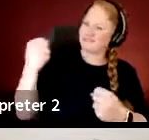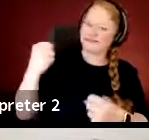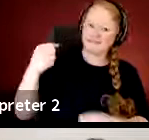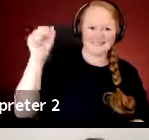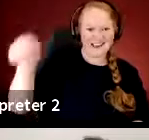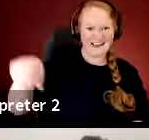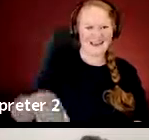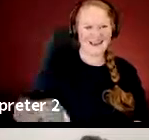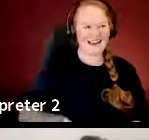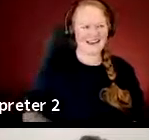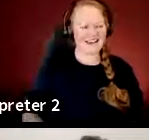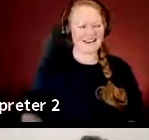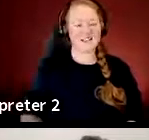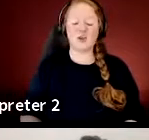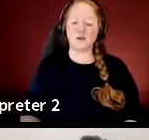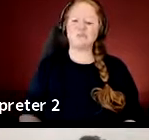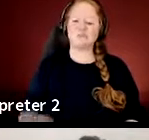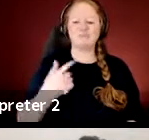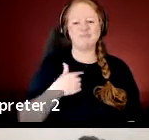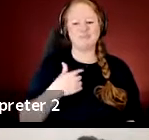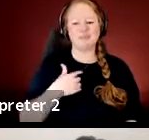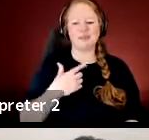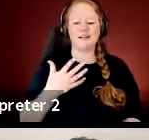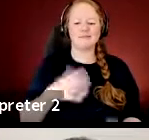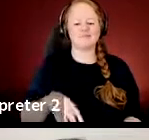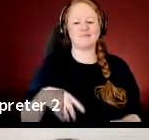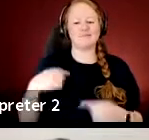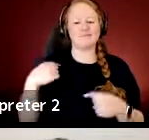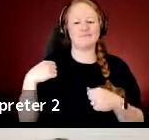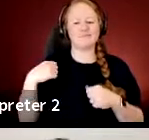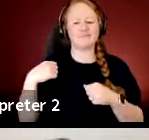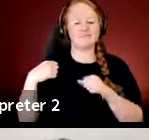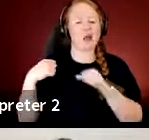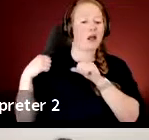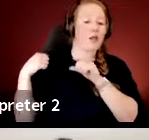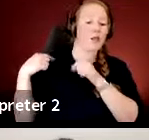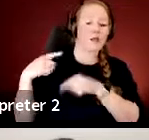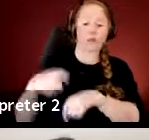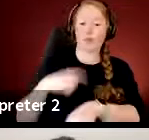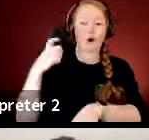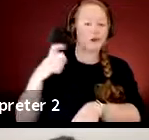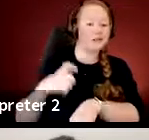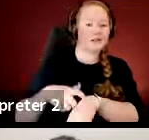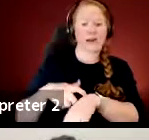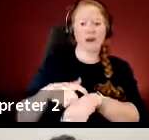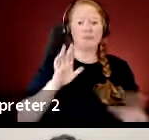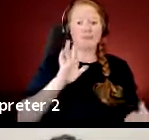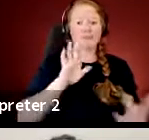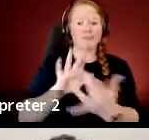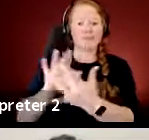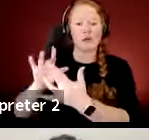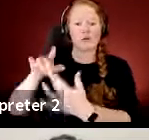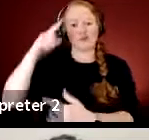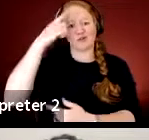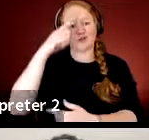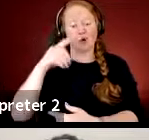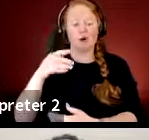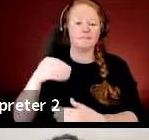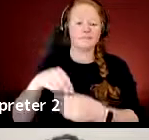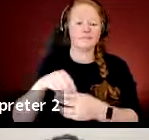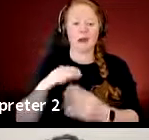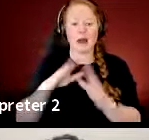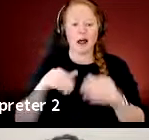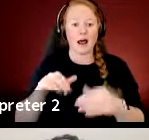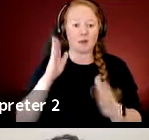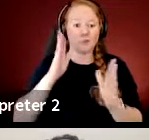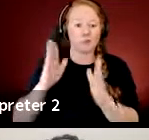been a long time outreach worker to unhoused persons. And so my comments are very specific